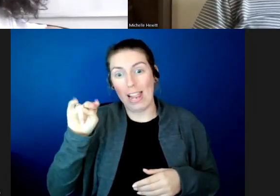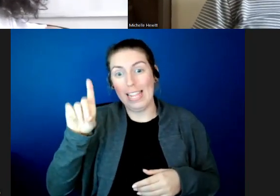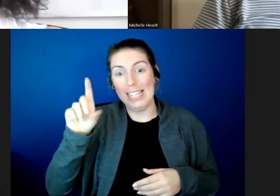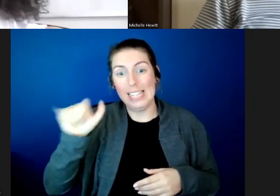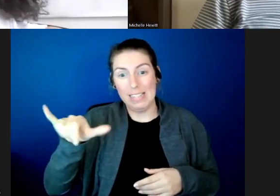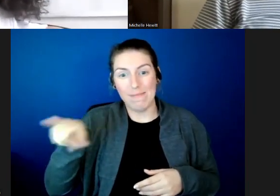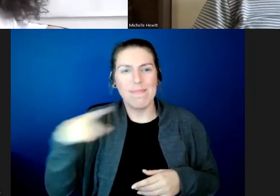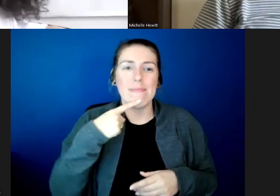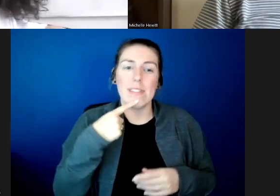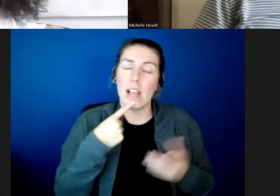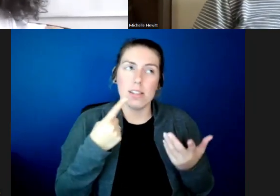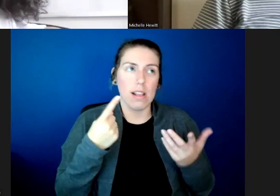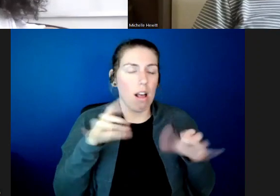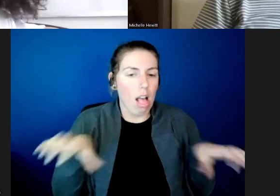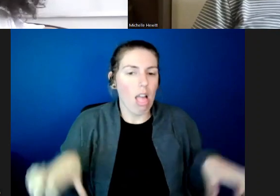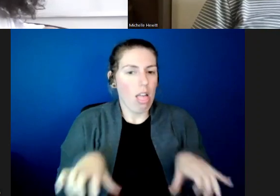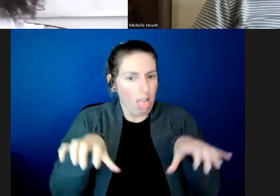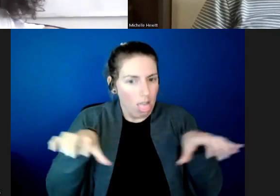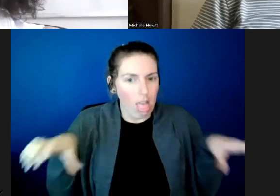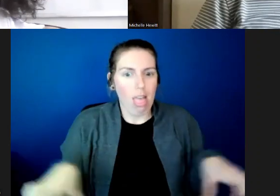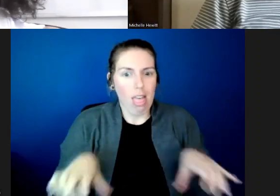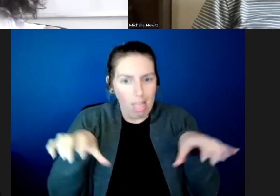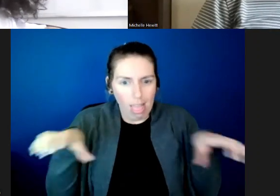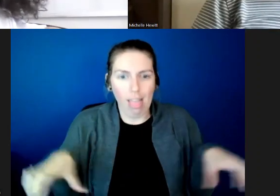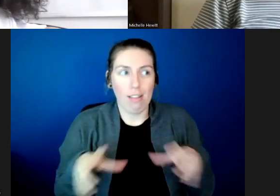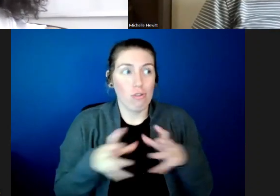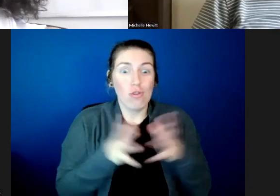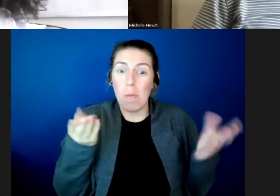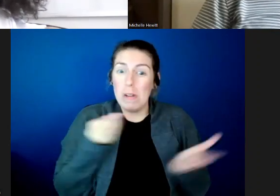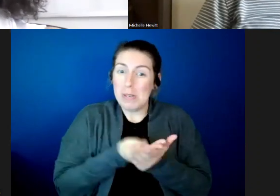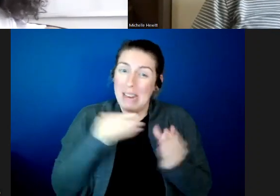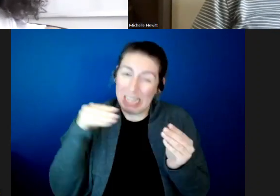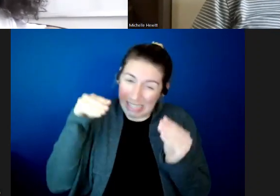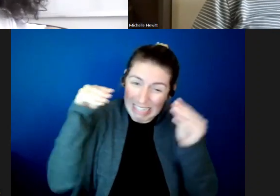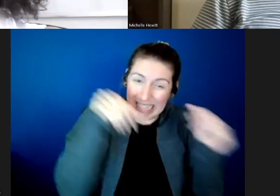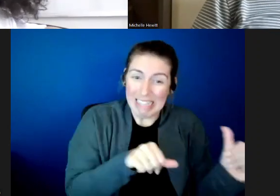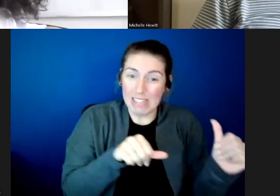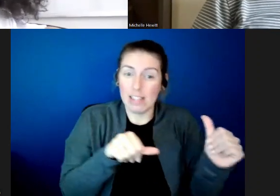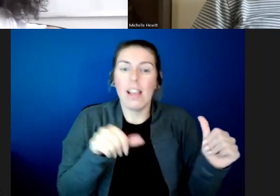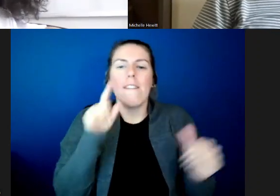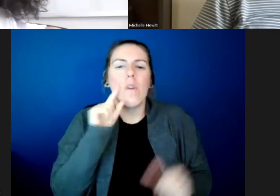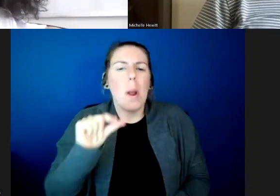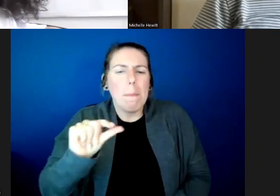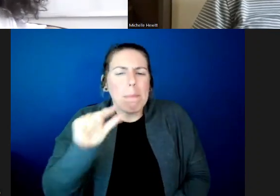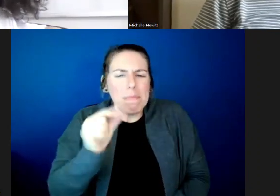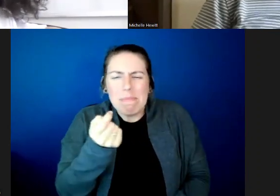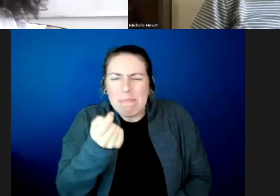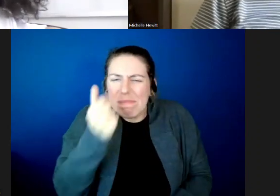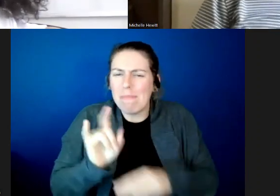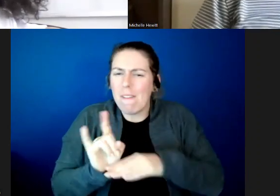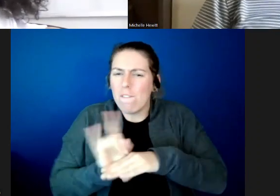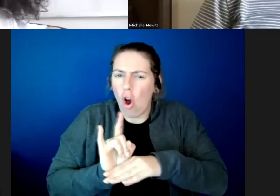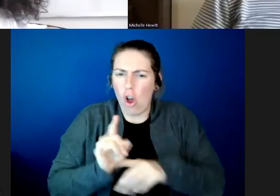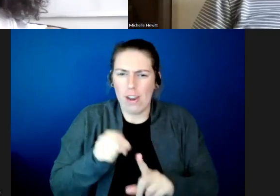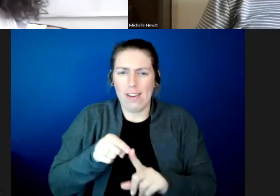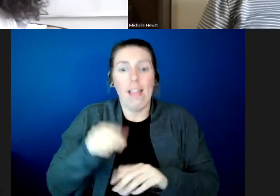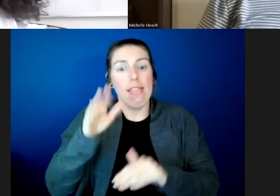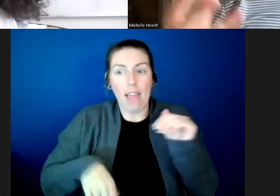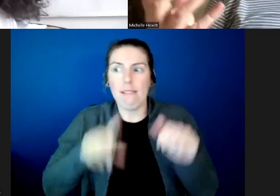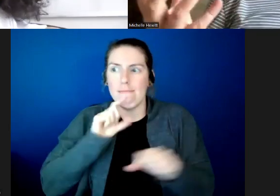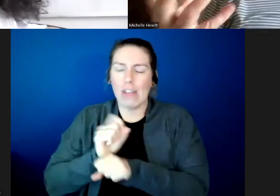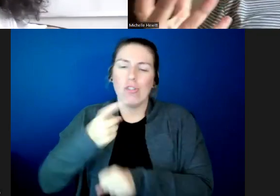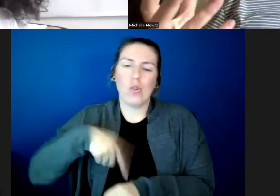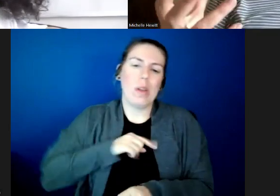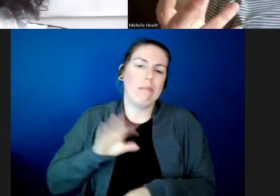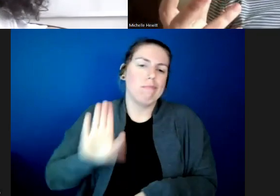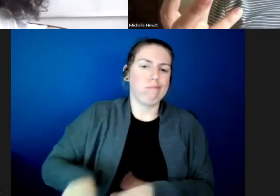chase down the minimal amount of benefit fraud that we have than it would do to just pay the fraud, right? That